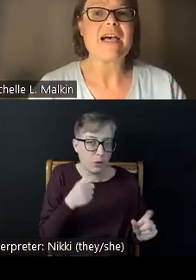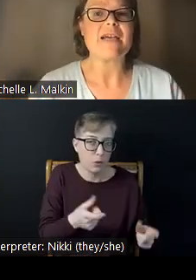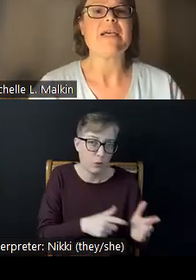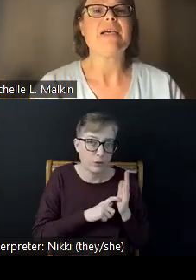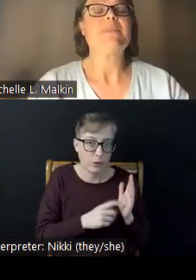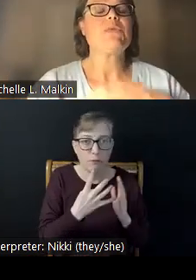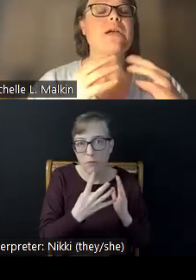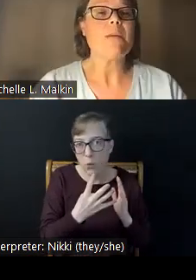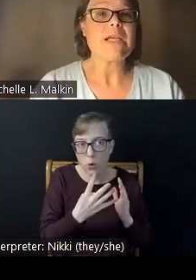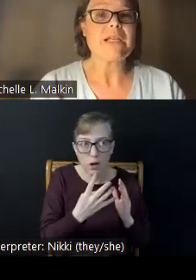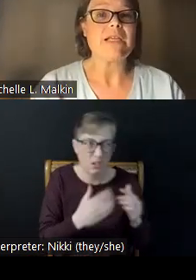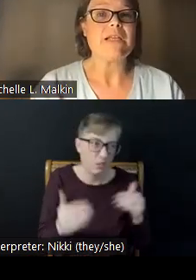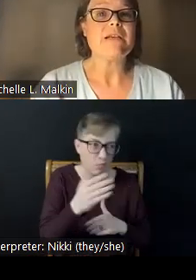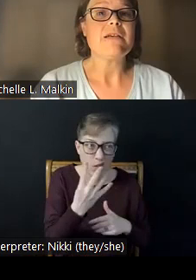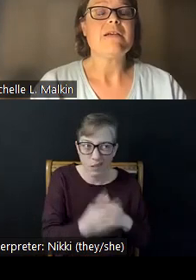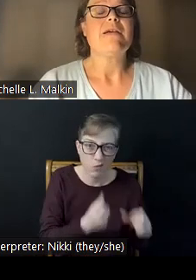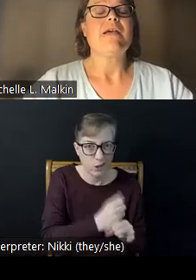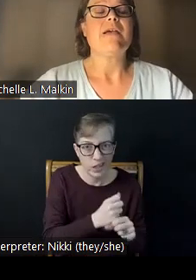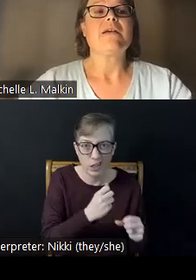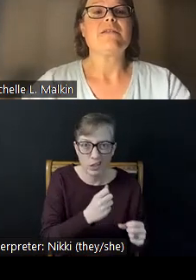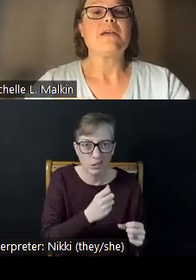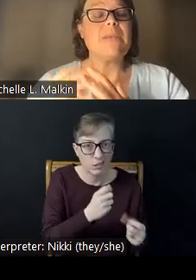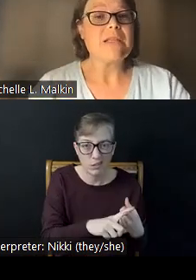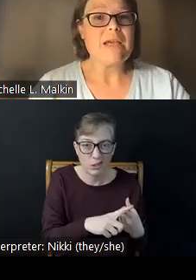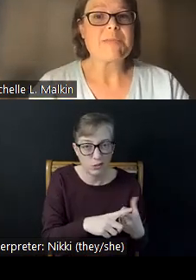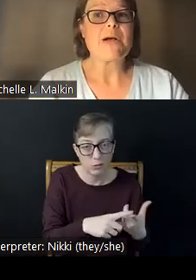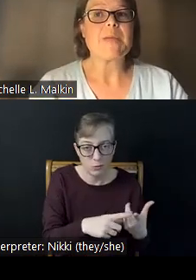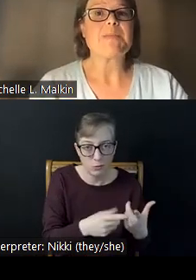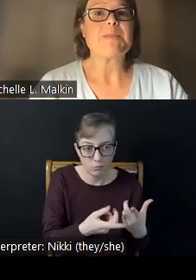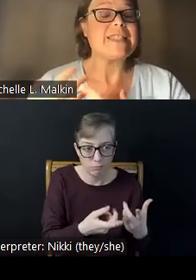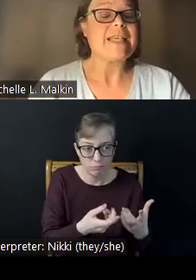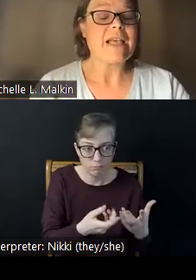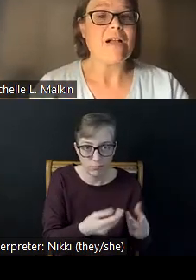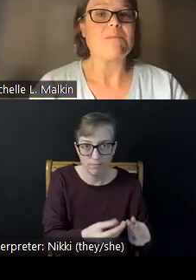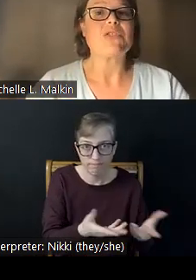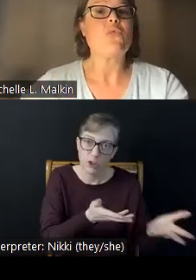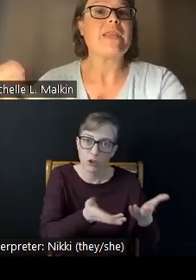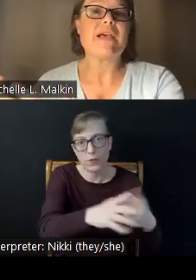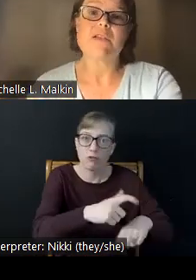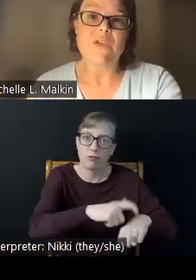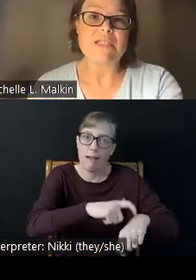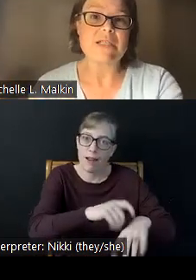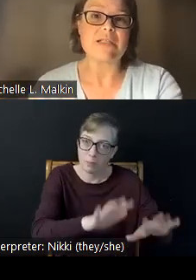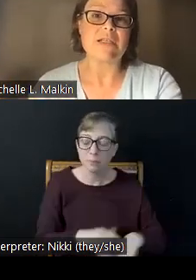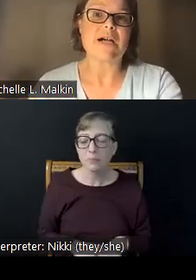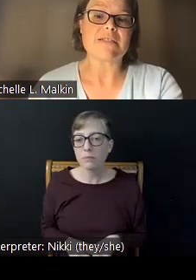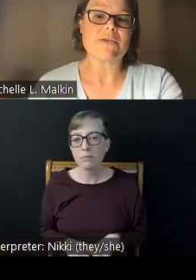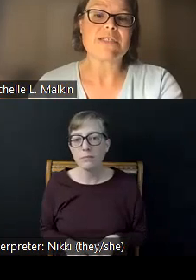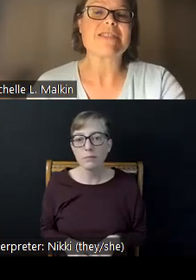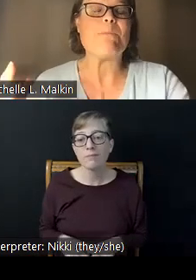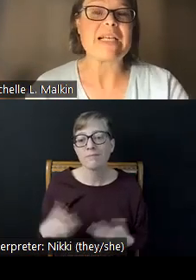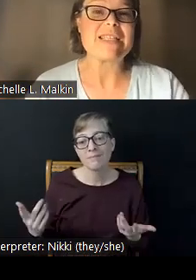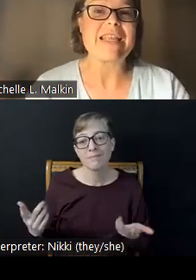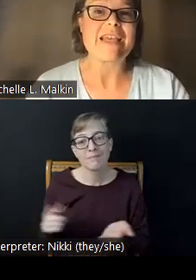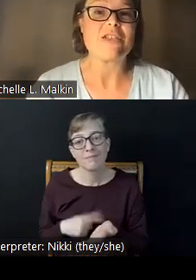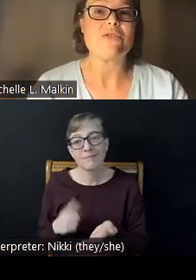any time between coming clean and admitting they have a problem and seeking help to when they actually face the legal consequences,